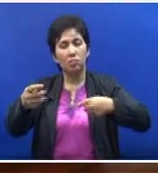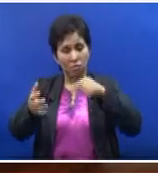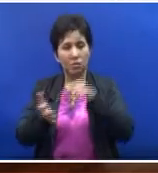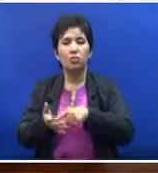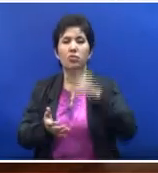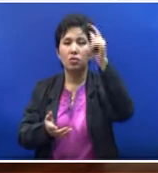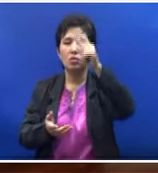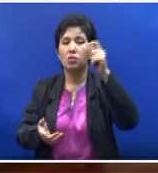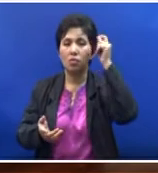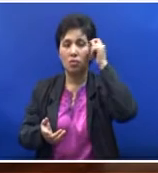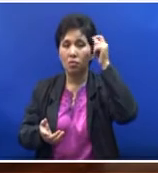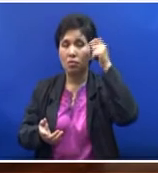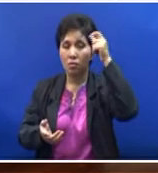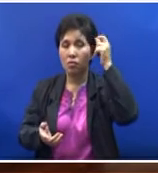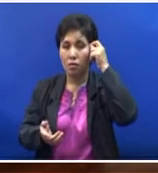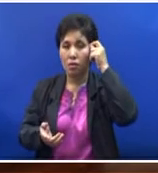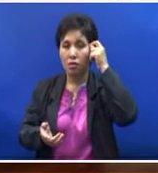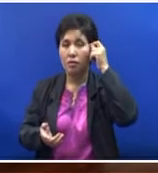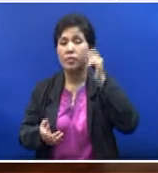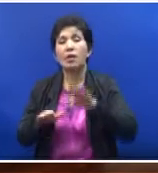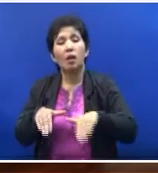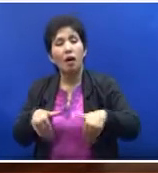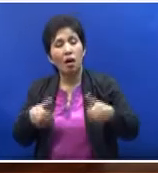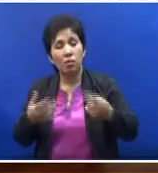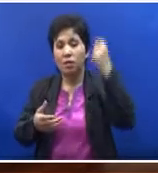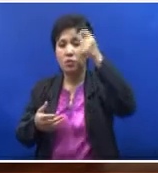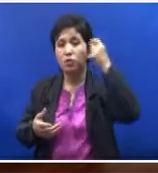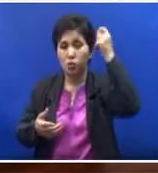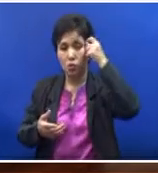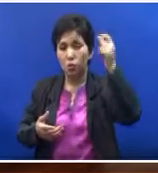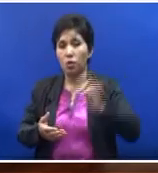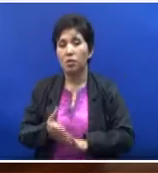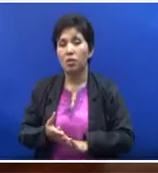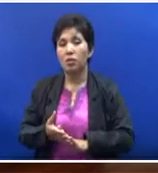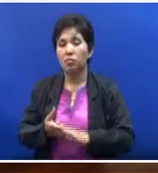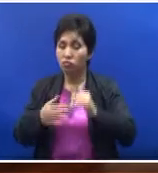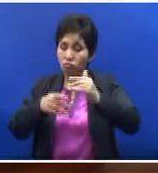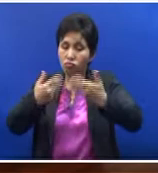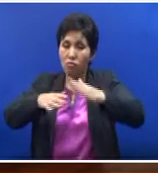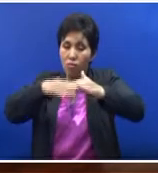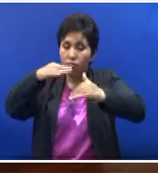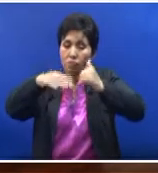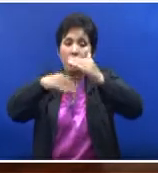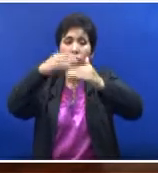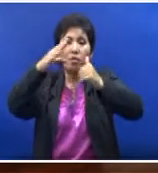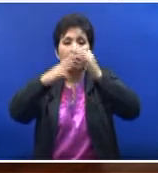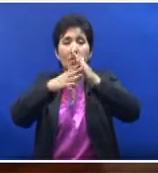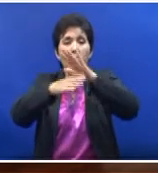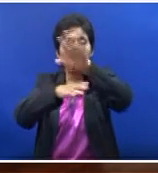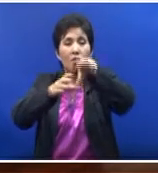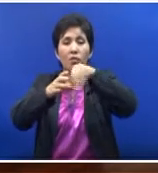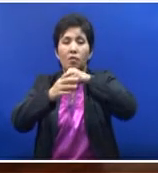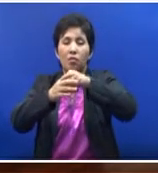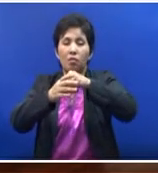theory. Okay, so you can see the relations, right? How the theory has been developed. Okay, it involves